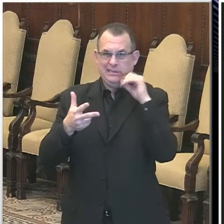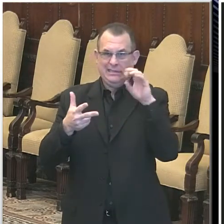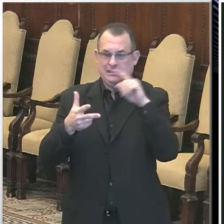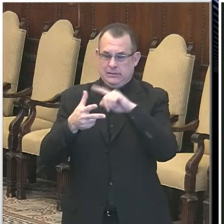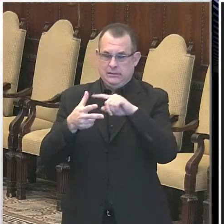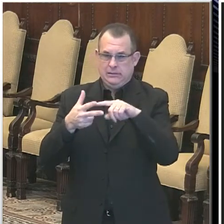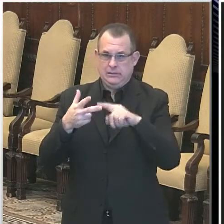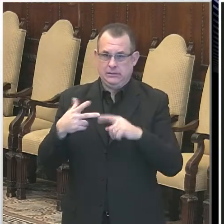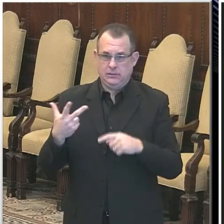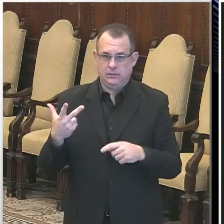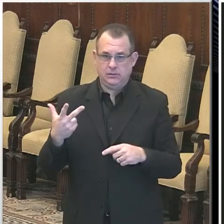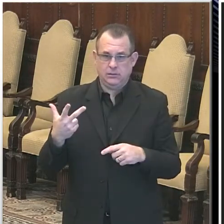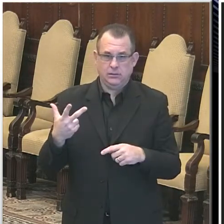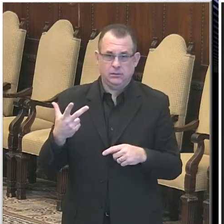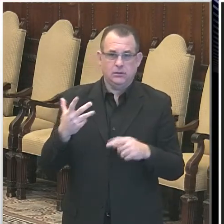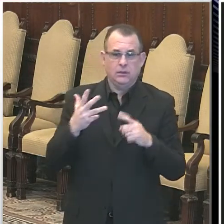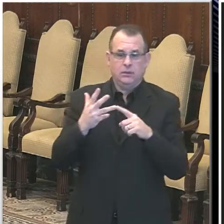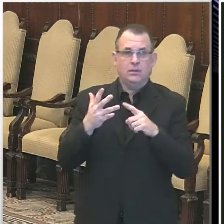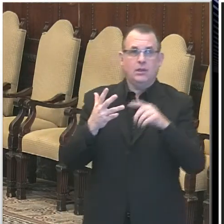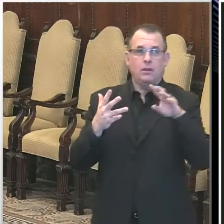is going to be for overflow of